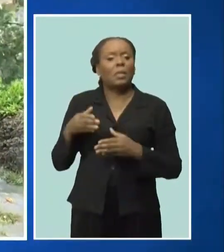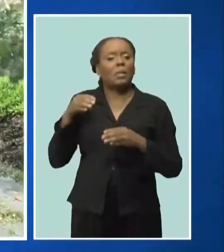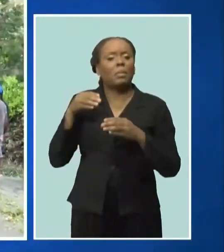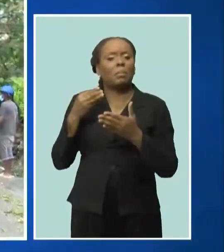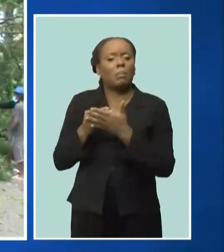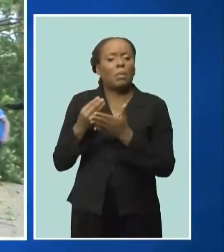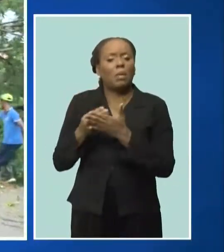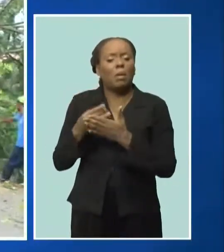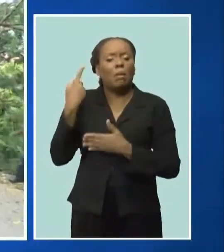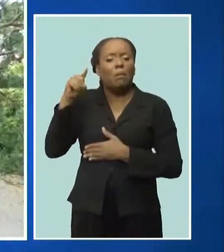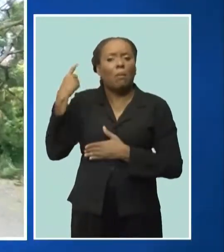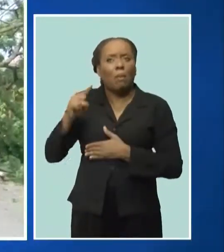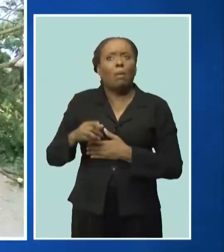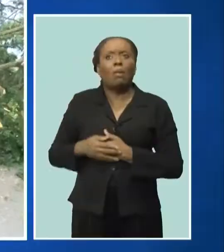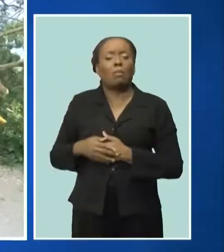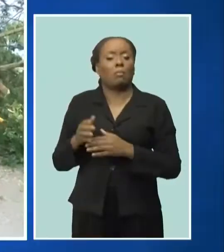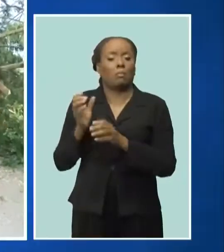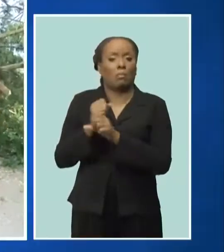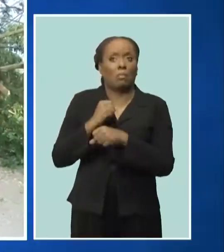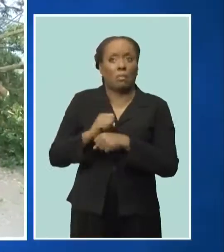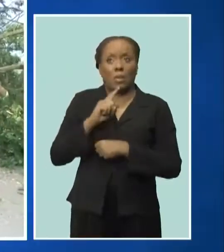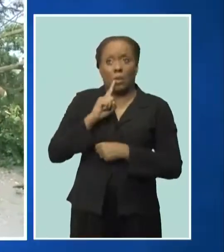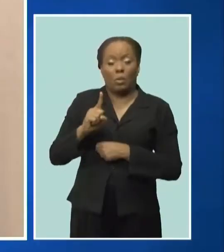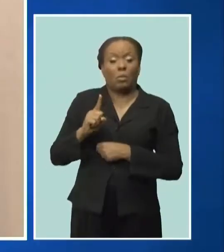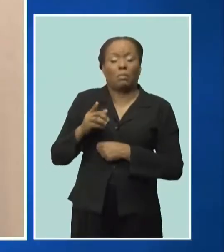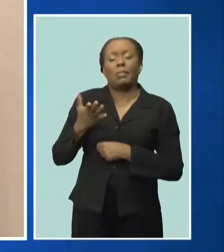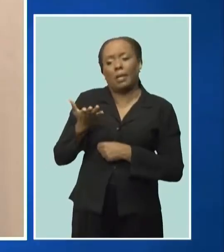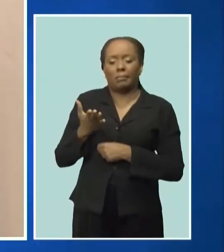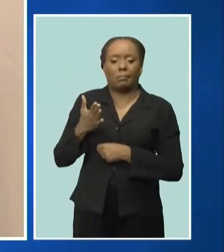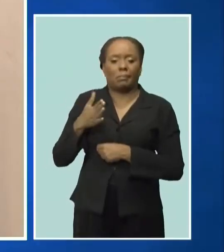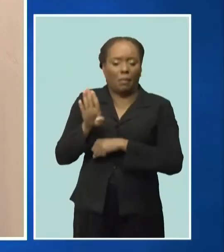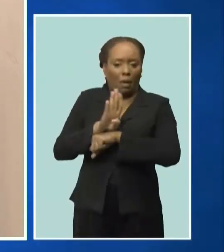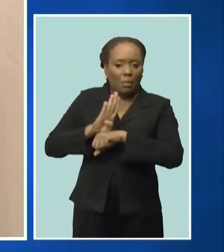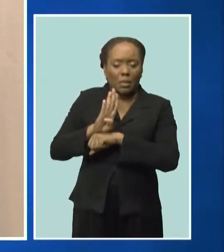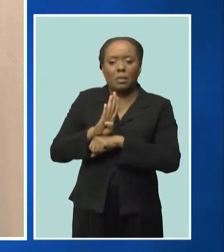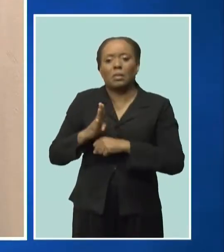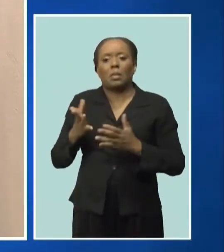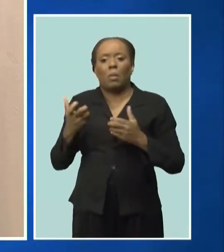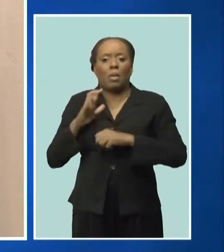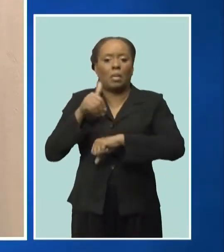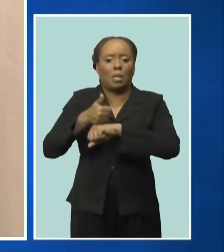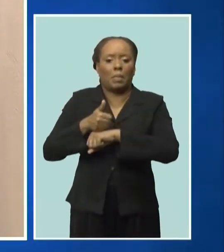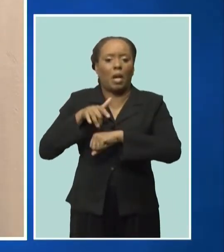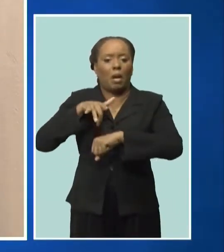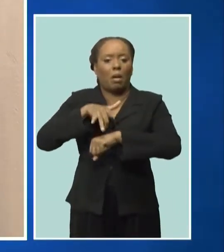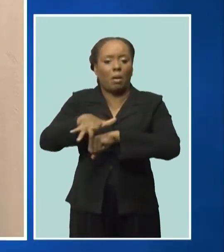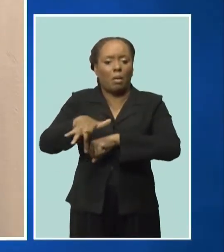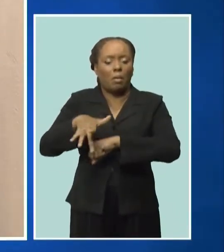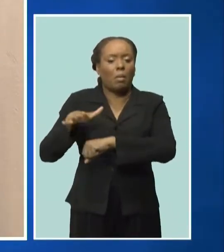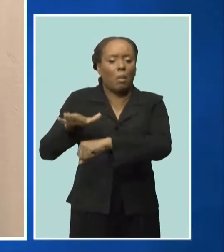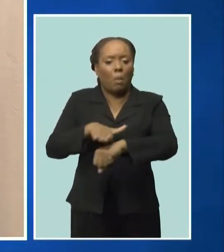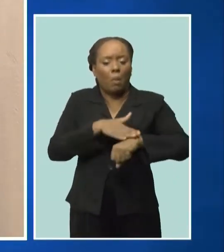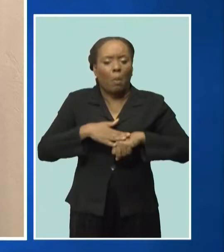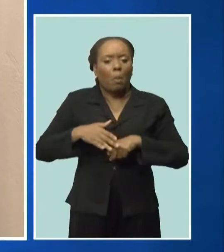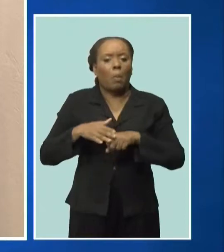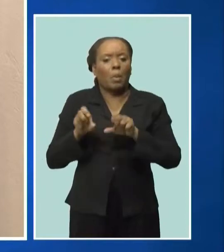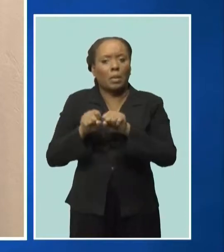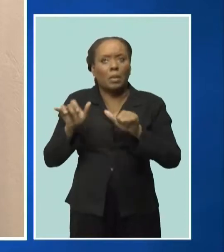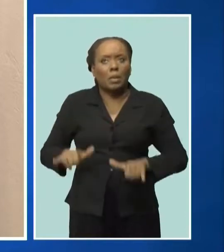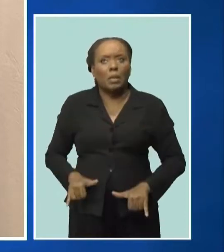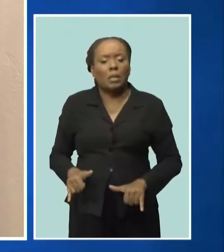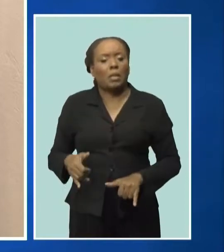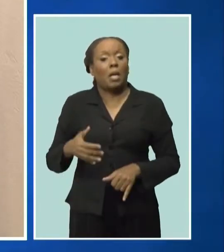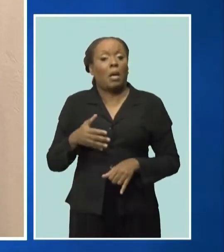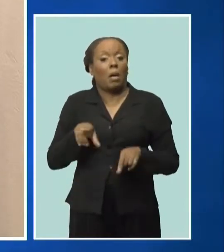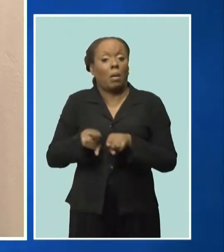strengthen in my case, Barbados's early warning mechanism and implement mitigation measures to reduce the impacts of